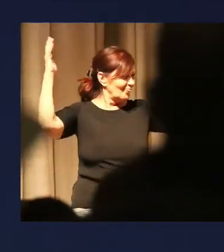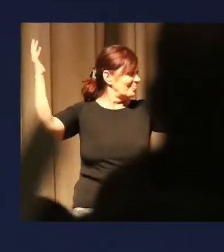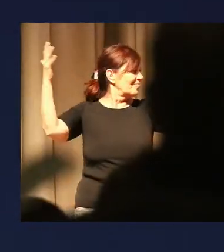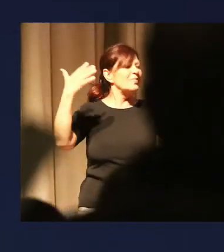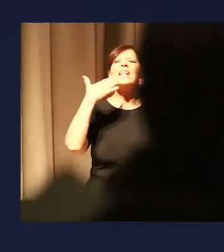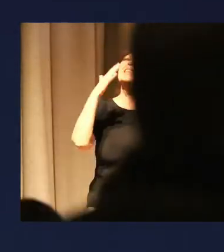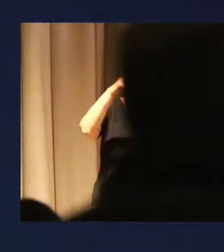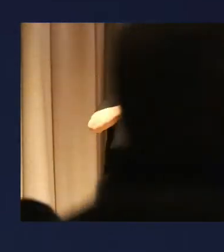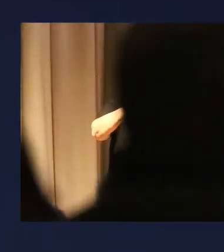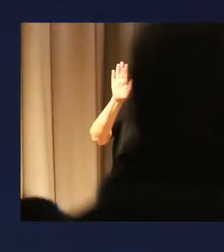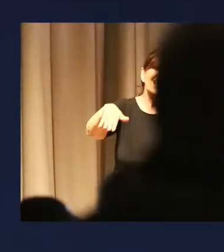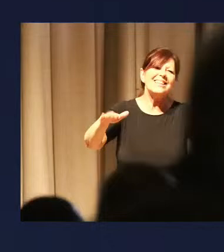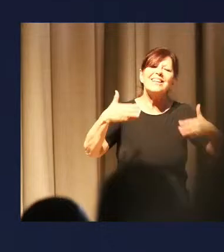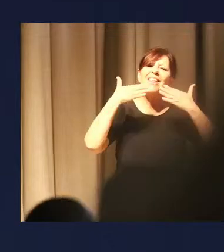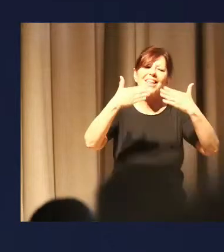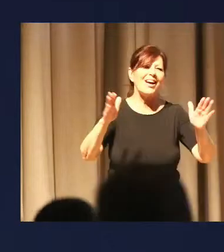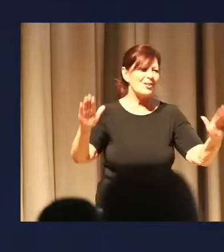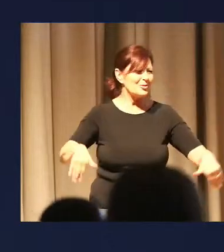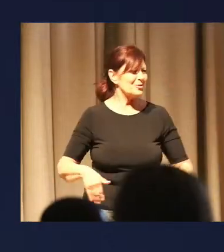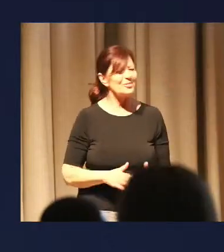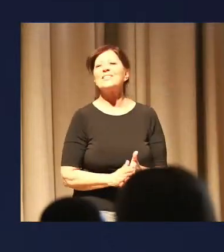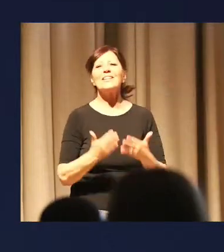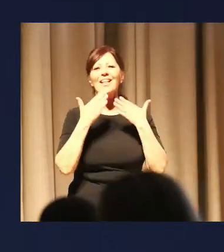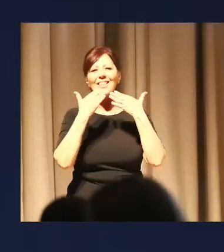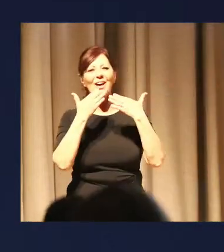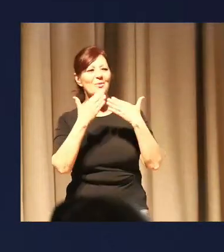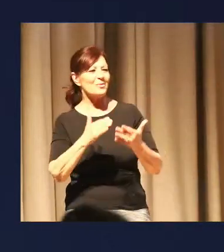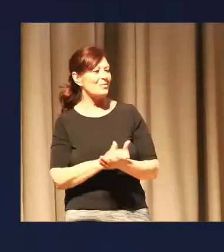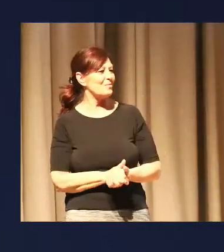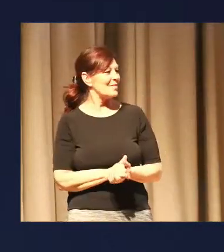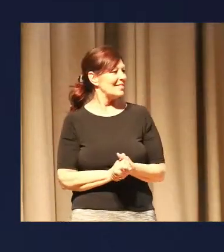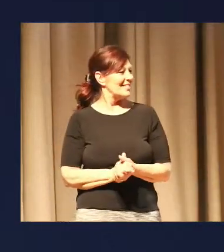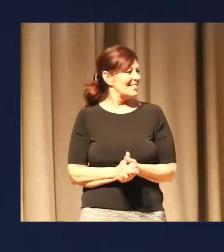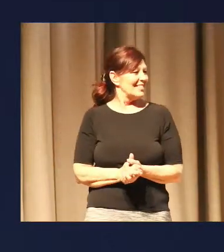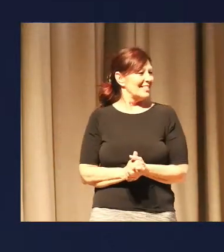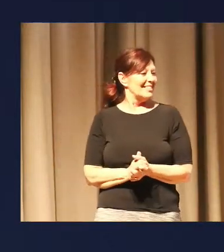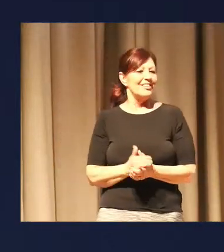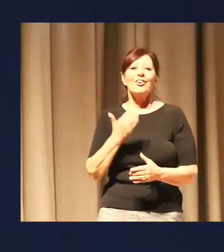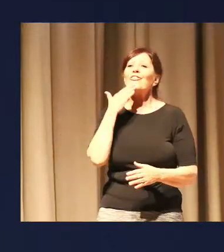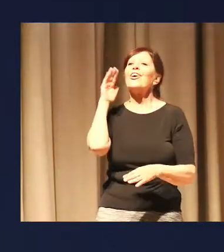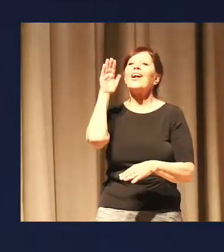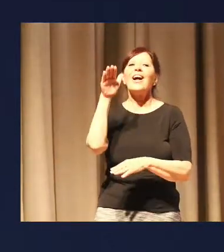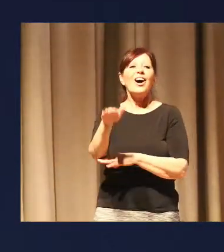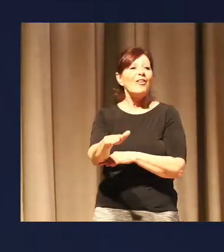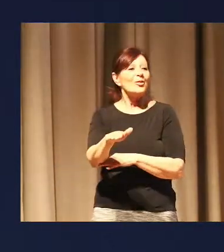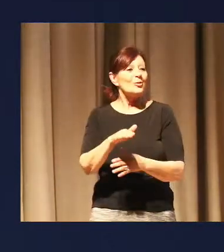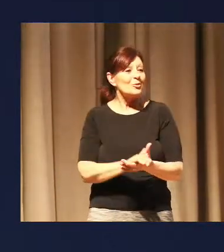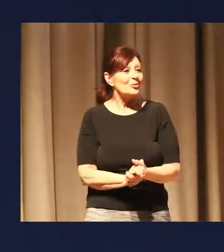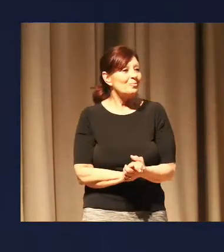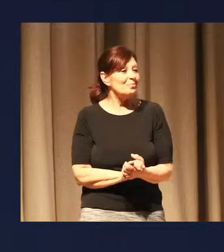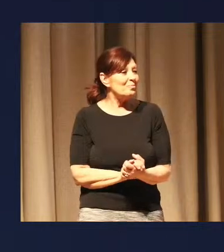Thank you. Please be seated. Thank you. Thank you. Good afternoon.